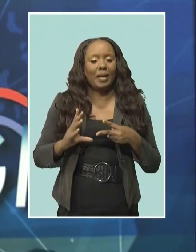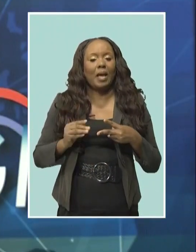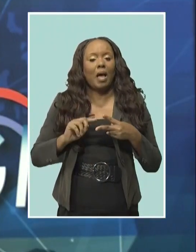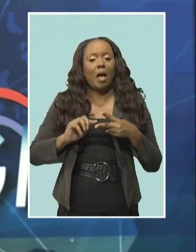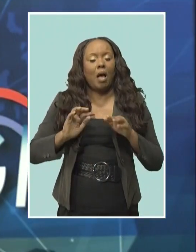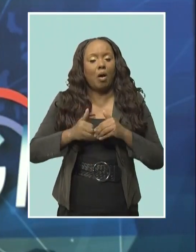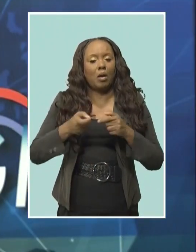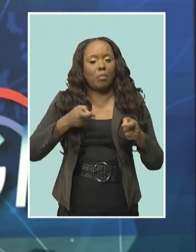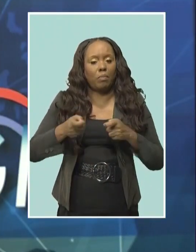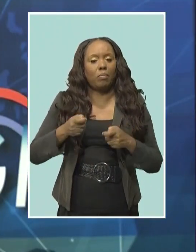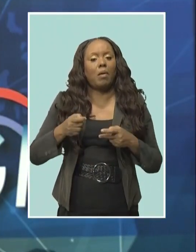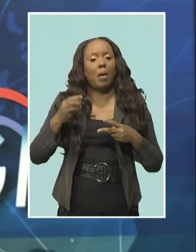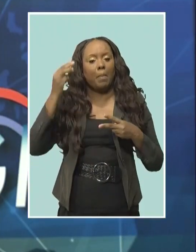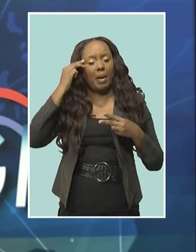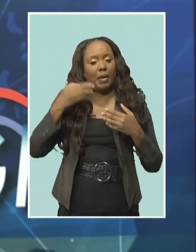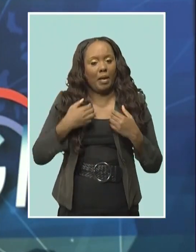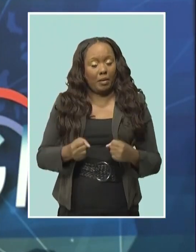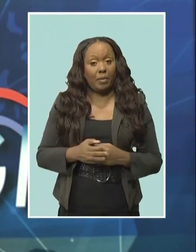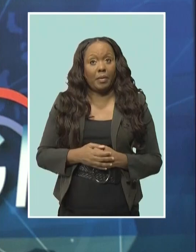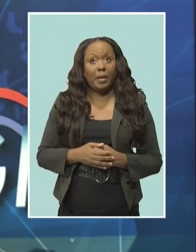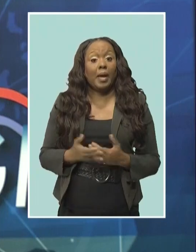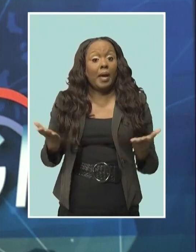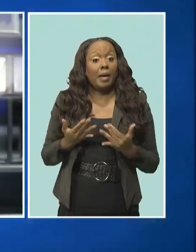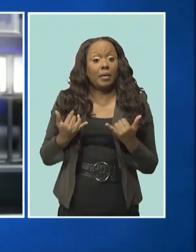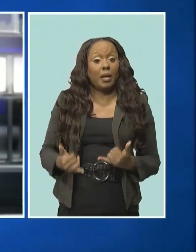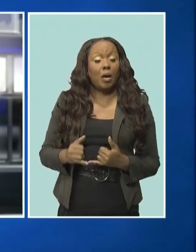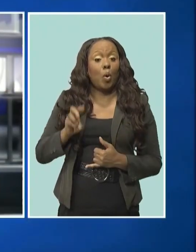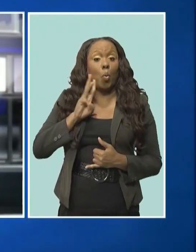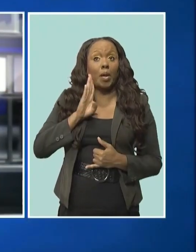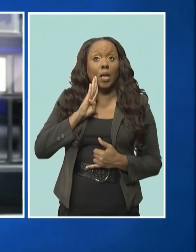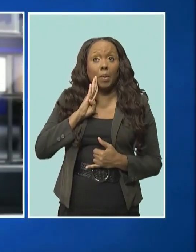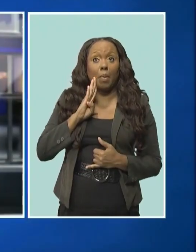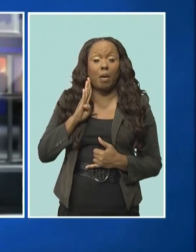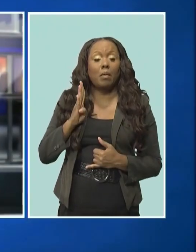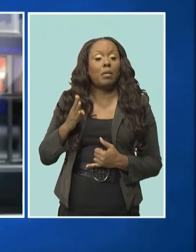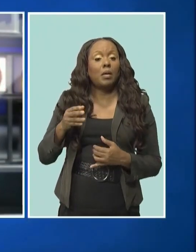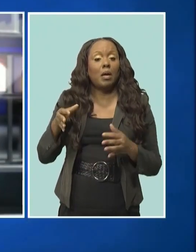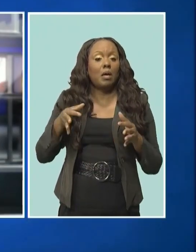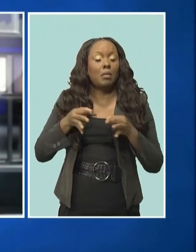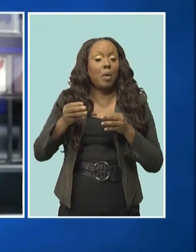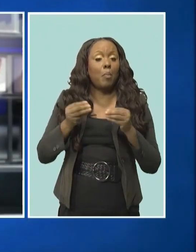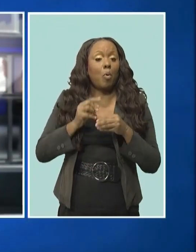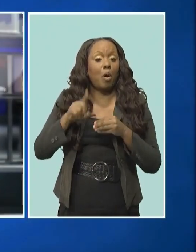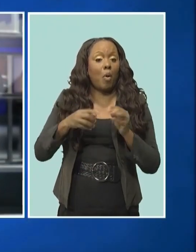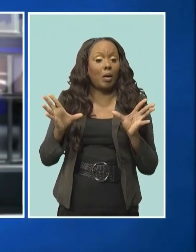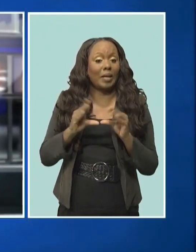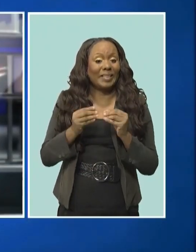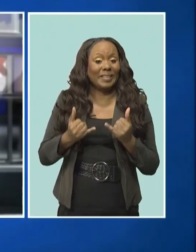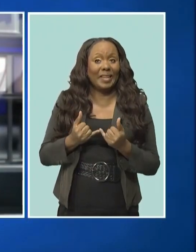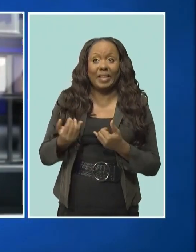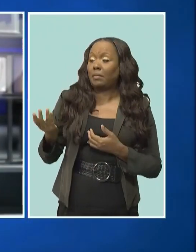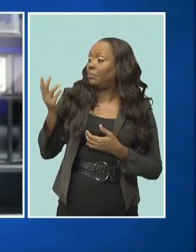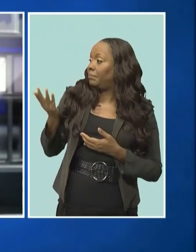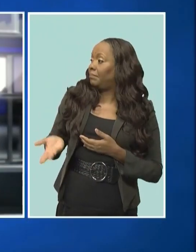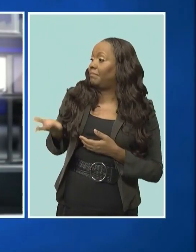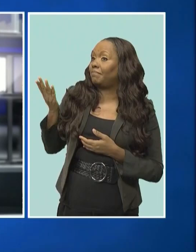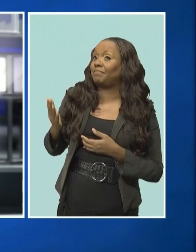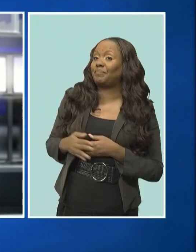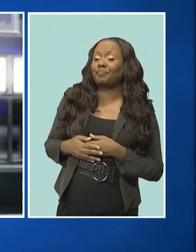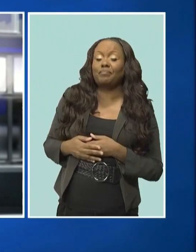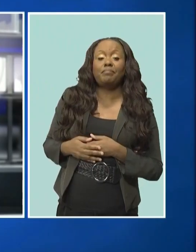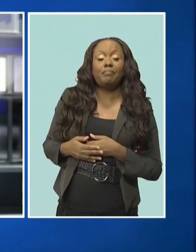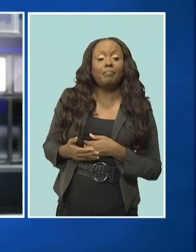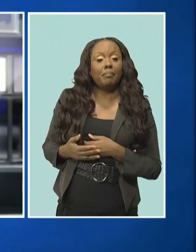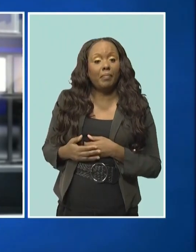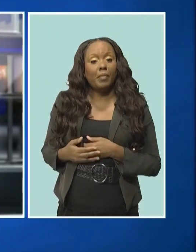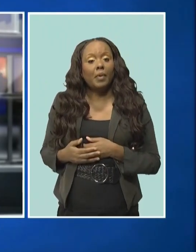with more on the happenings at today's conference is Wendy Burke. Wendy. Well, Pearson, one of the major things we're hearing of is that